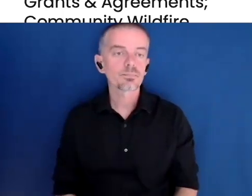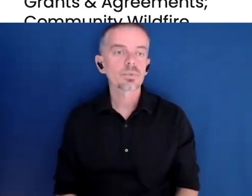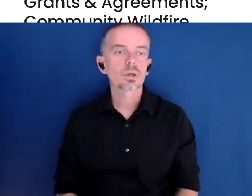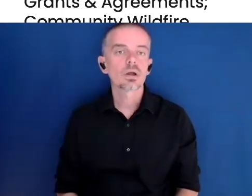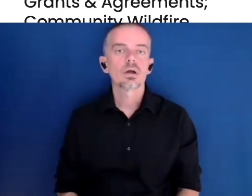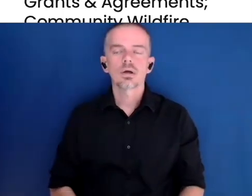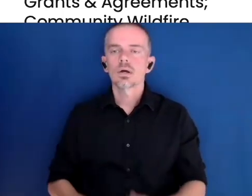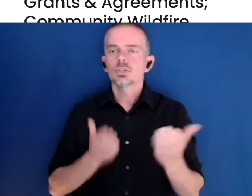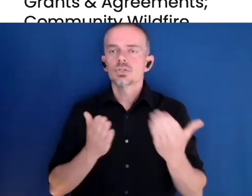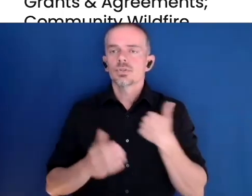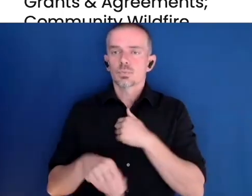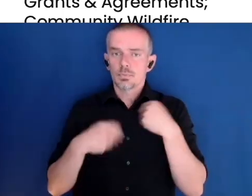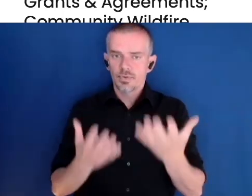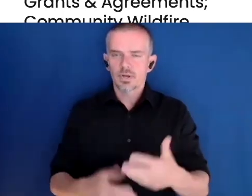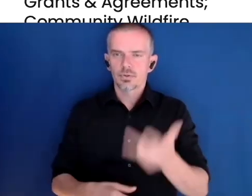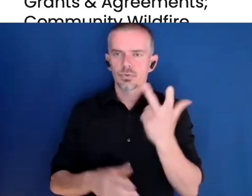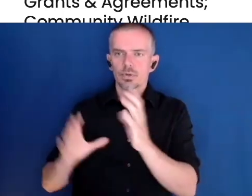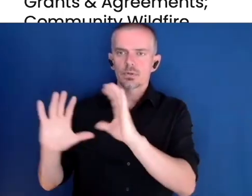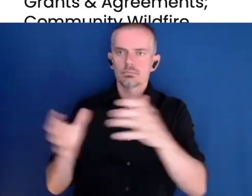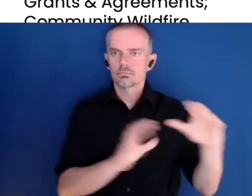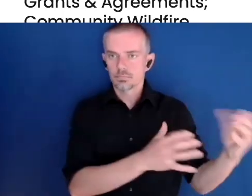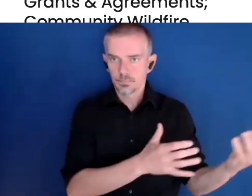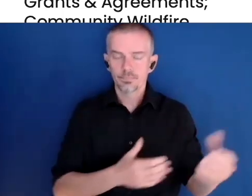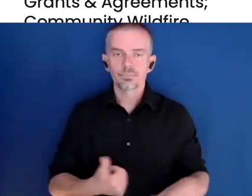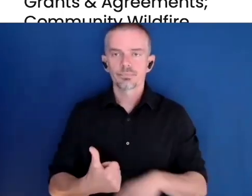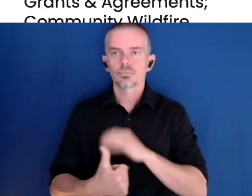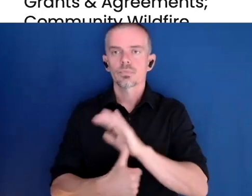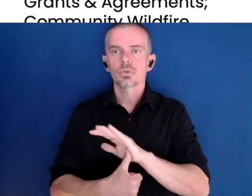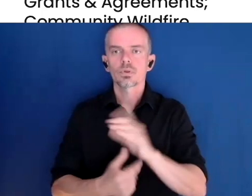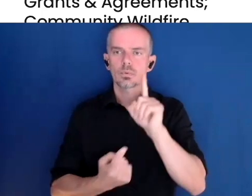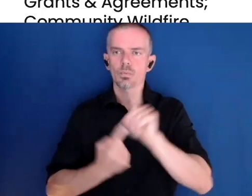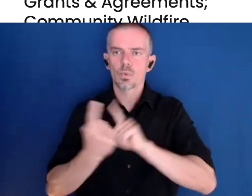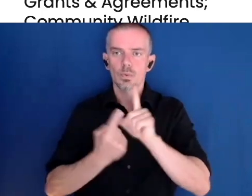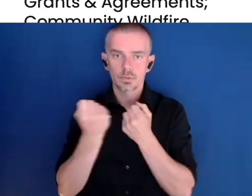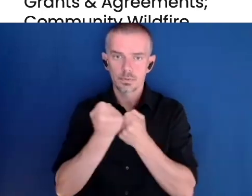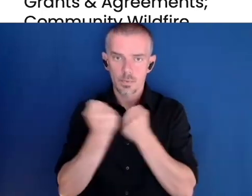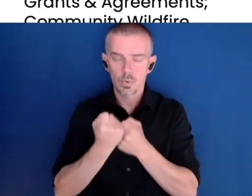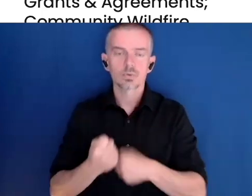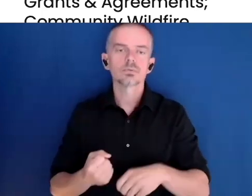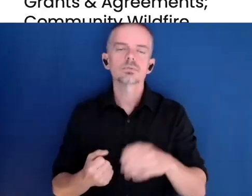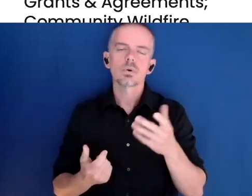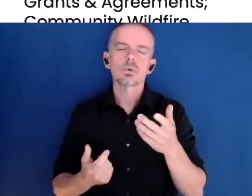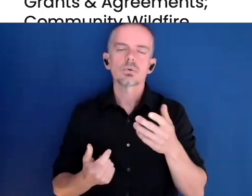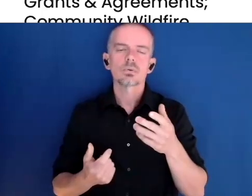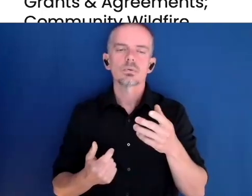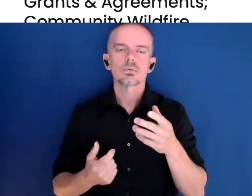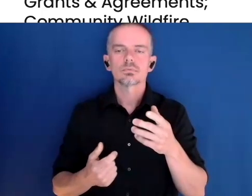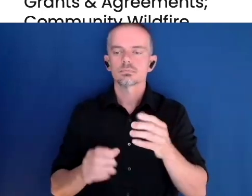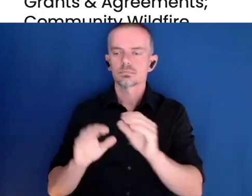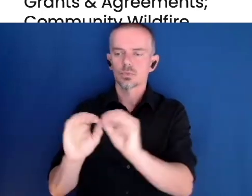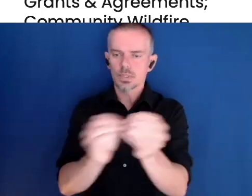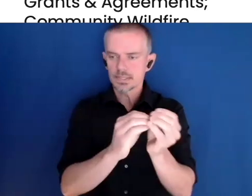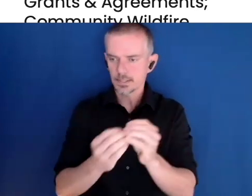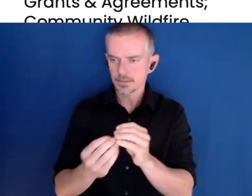we provide, that falls into 3 general buckets. We provide one-on-one support, so working with